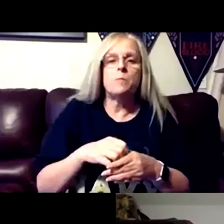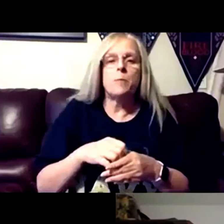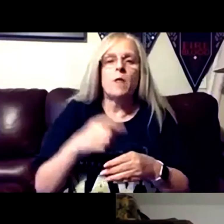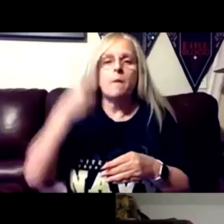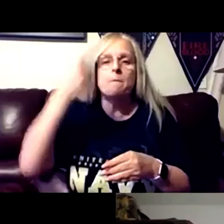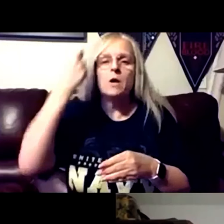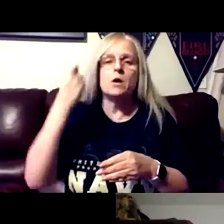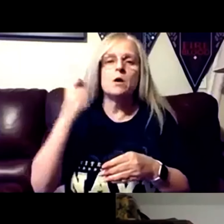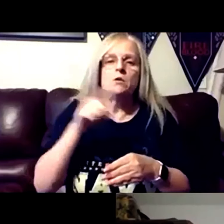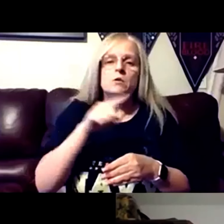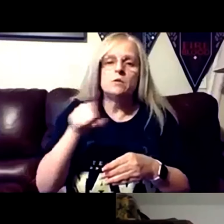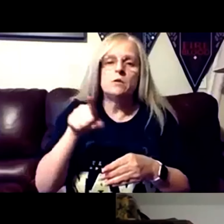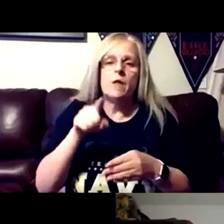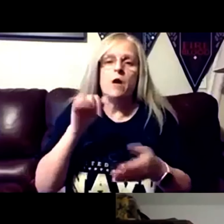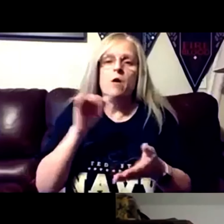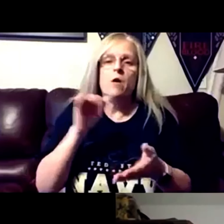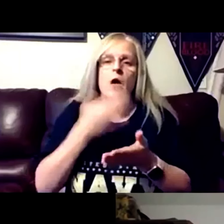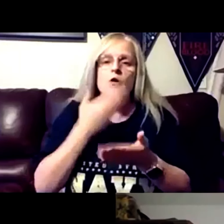are that good.